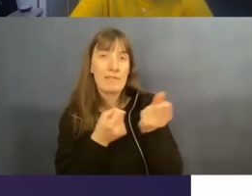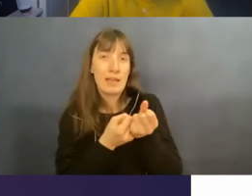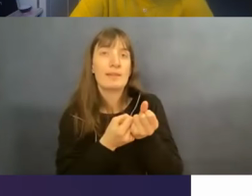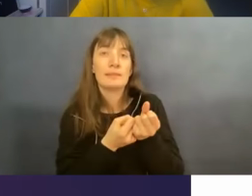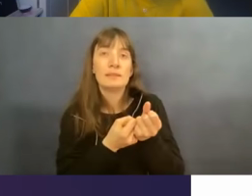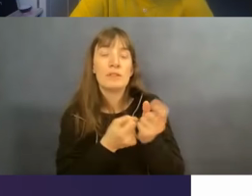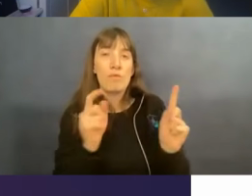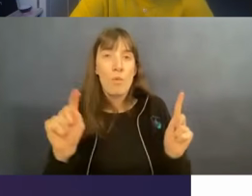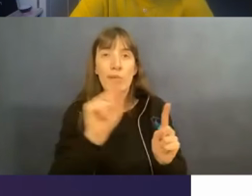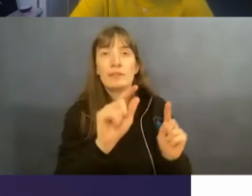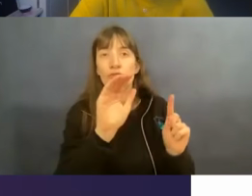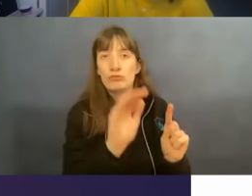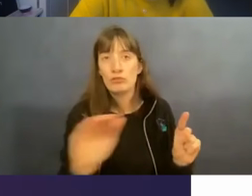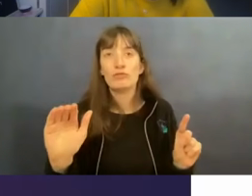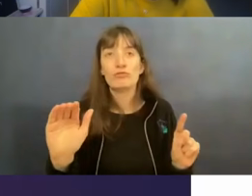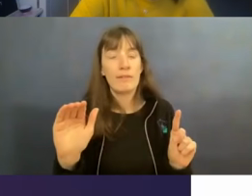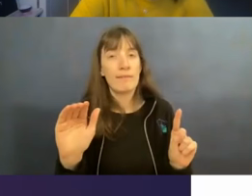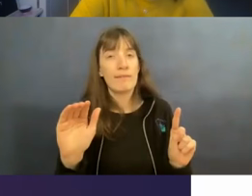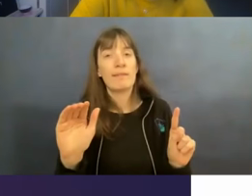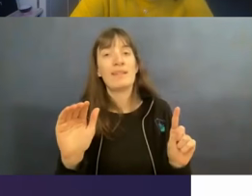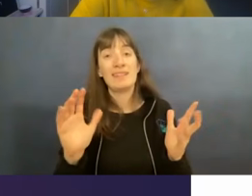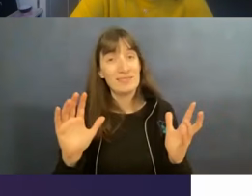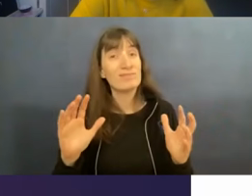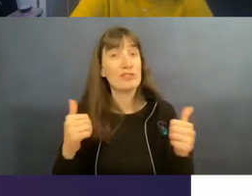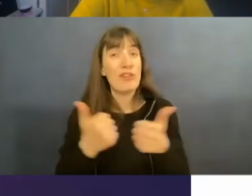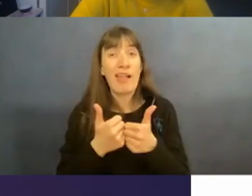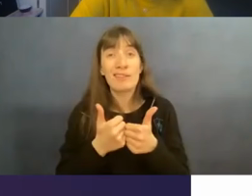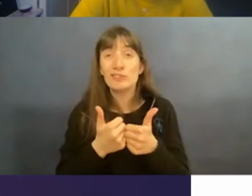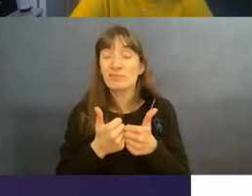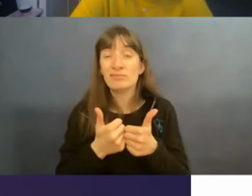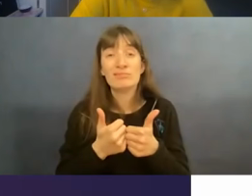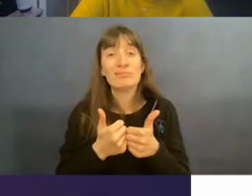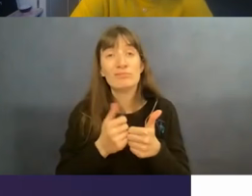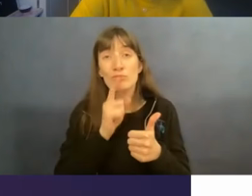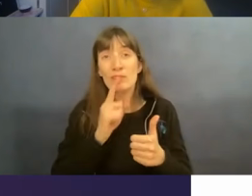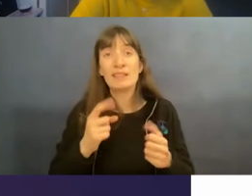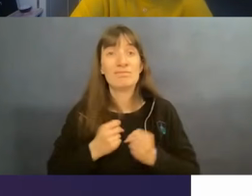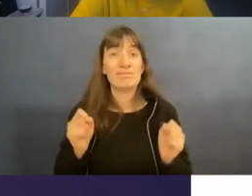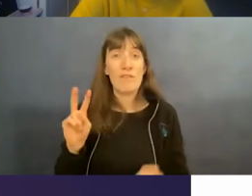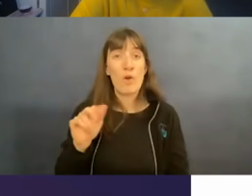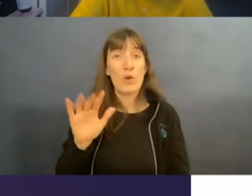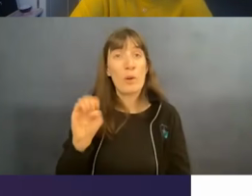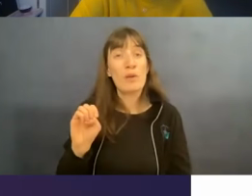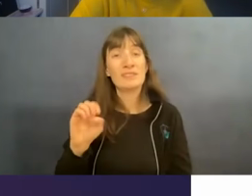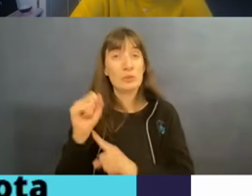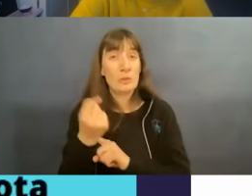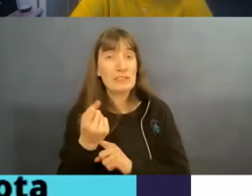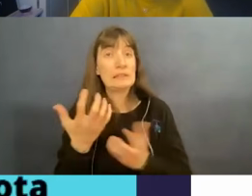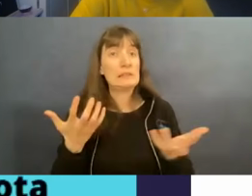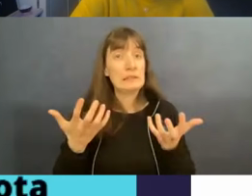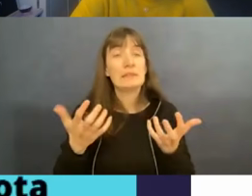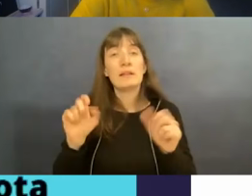in these challenging, of course, and really vulnerable situations as well too.